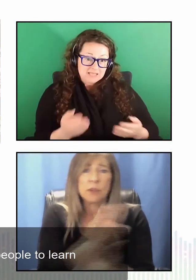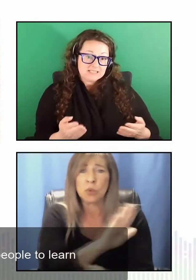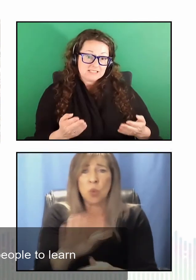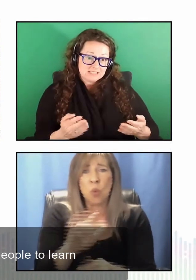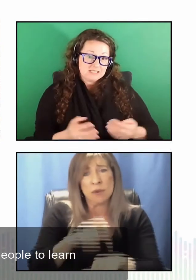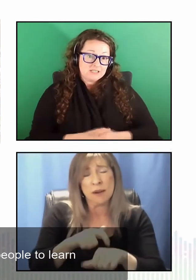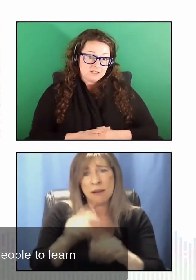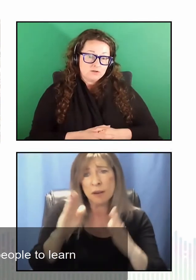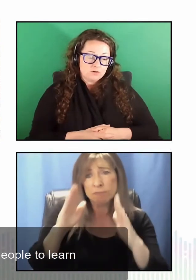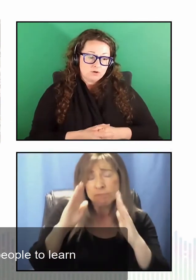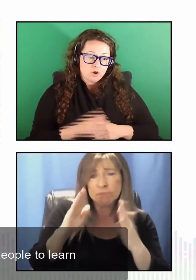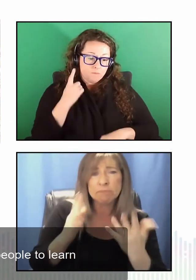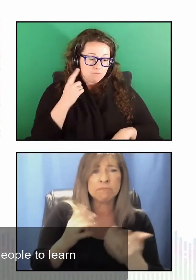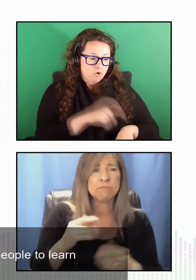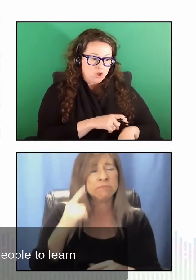place for